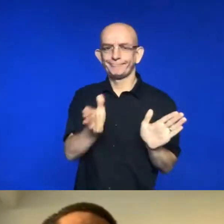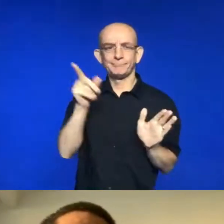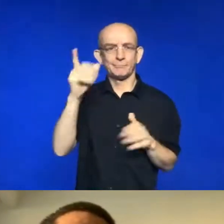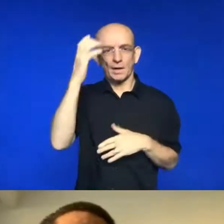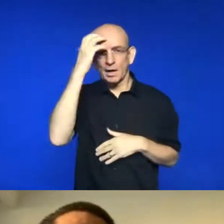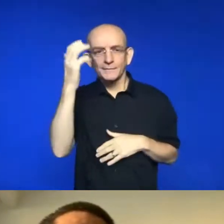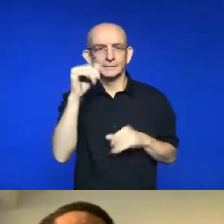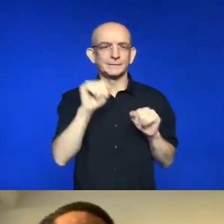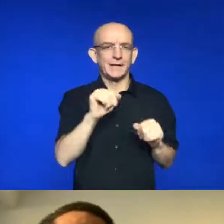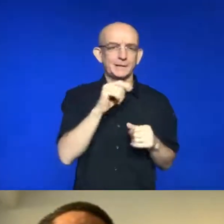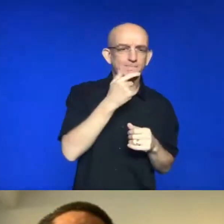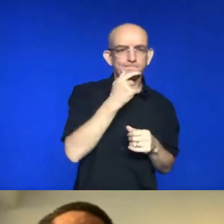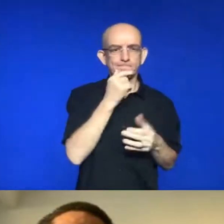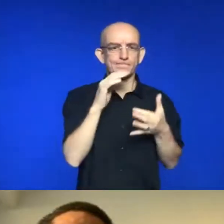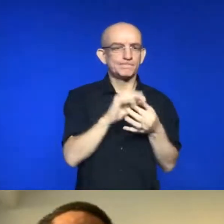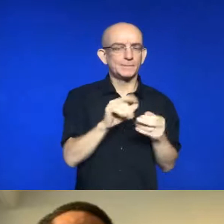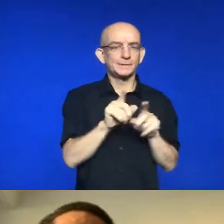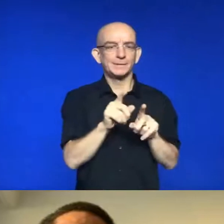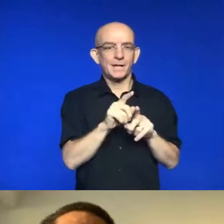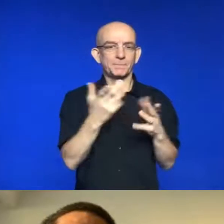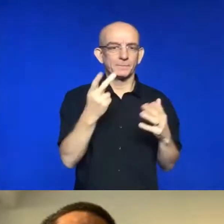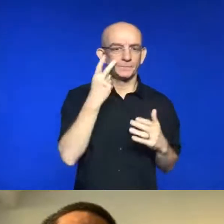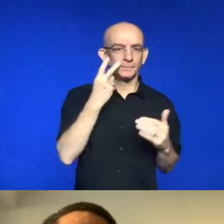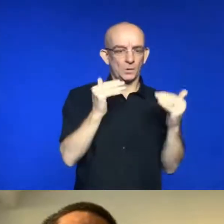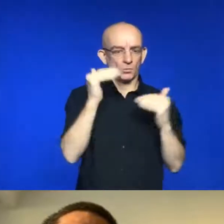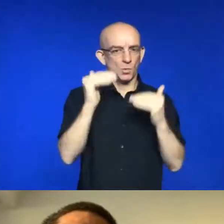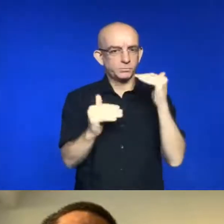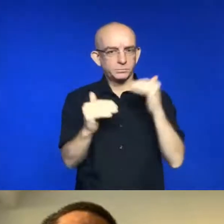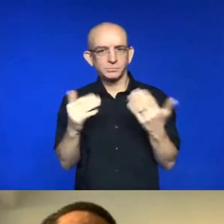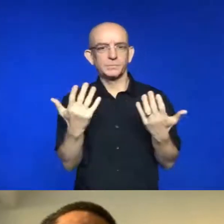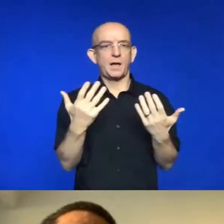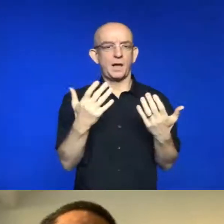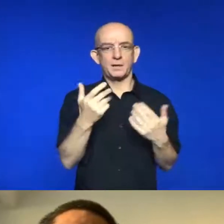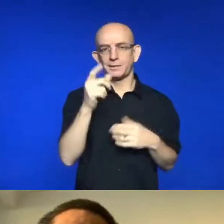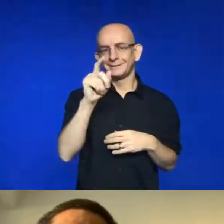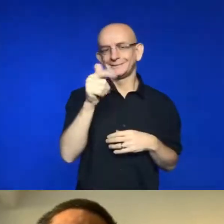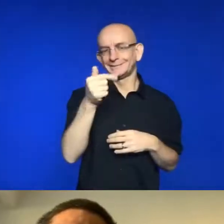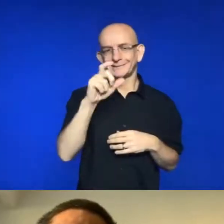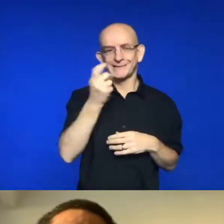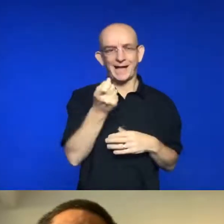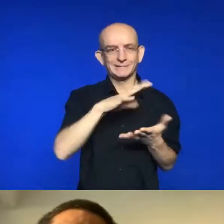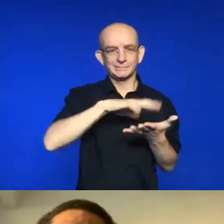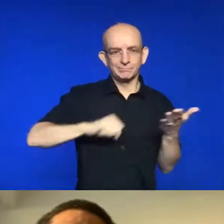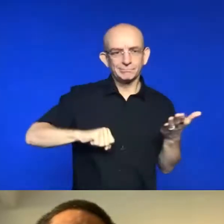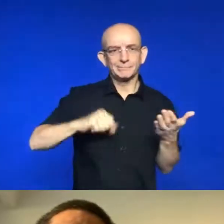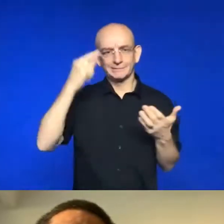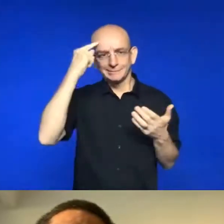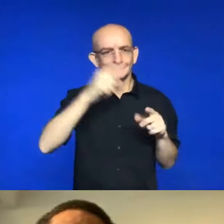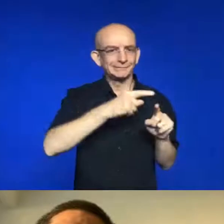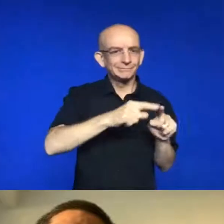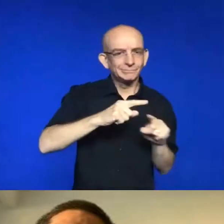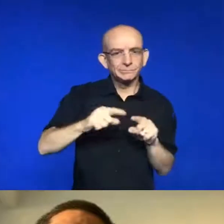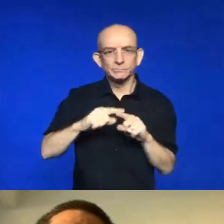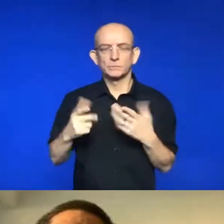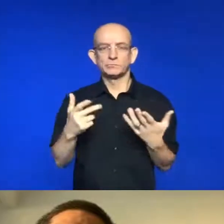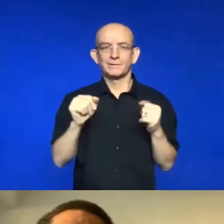procurement, can be effective with the formal sector, but they might not be very effective in the informal sector. And this